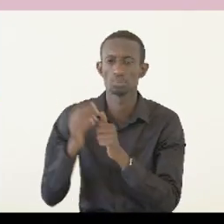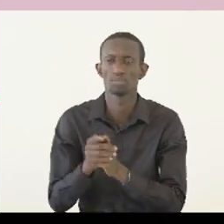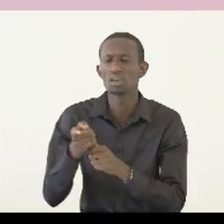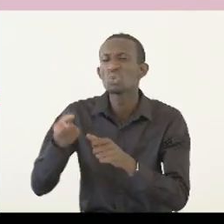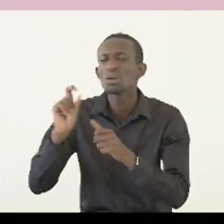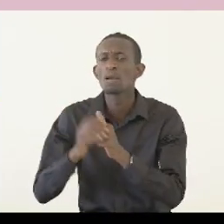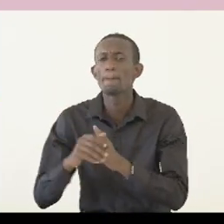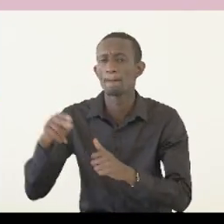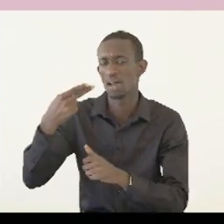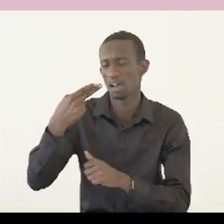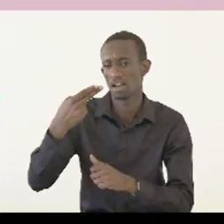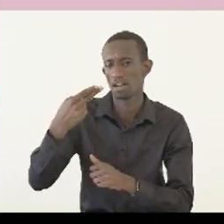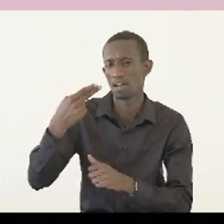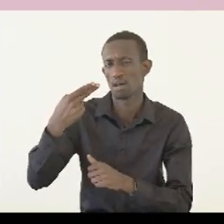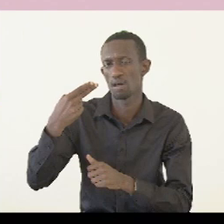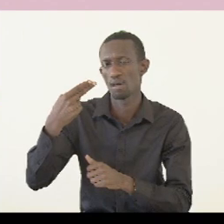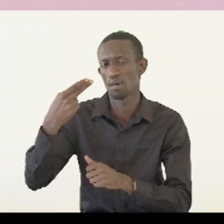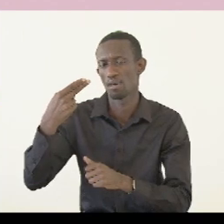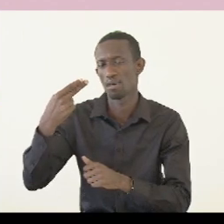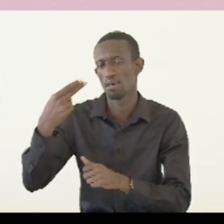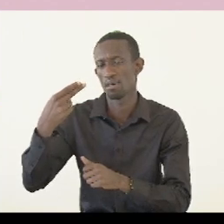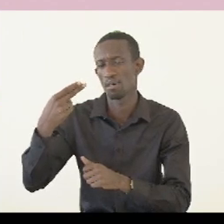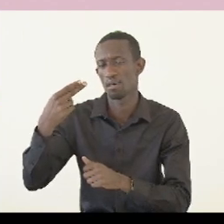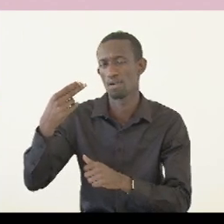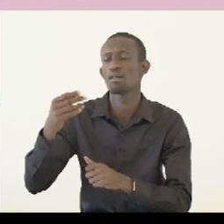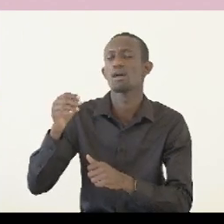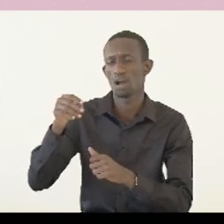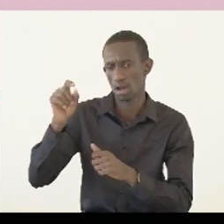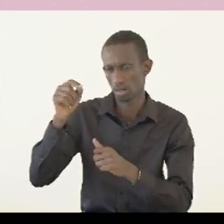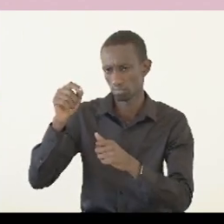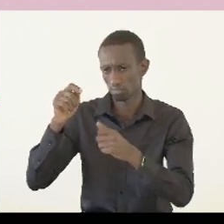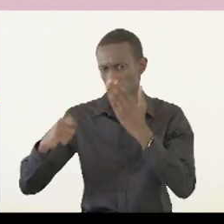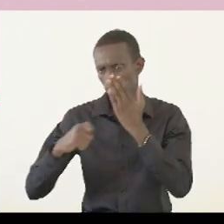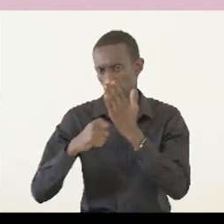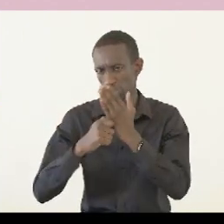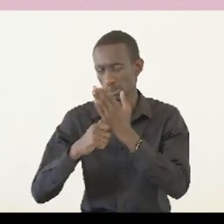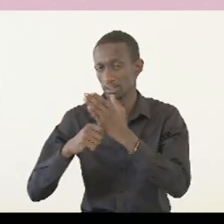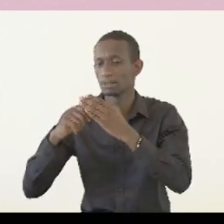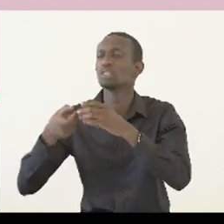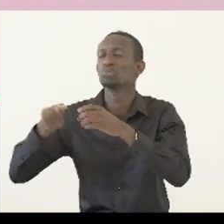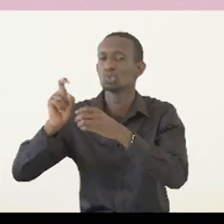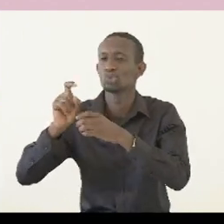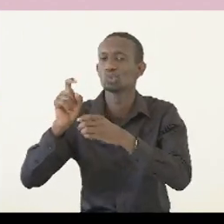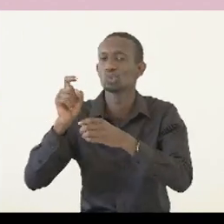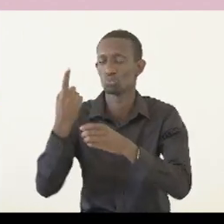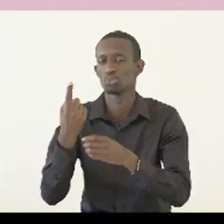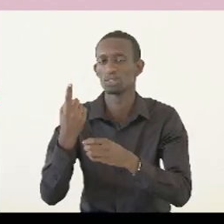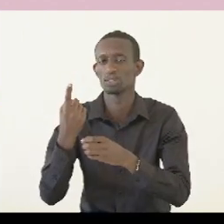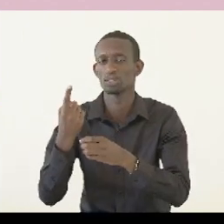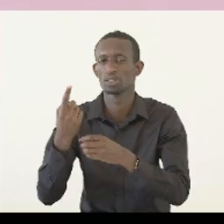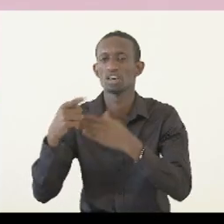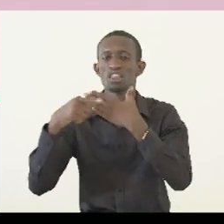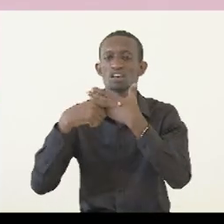a hydrogen atom and the charge has increased by 1 from -2 to 1 negative.